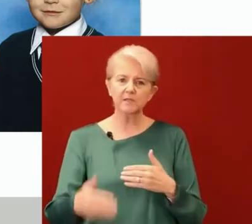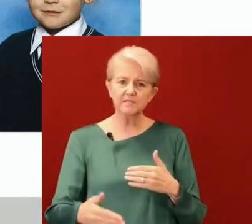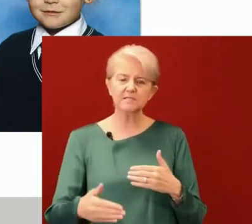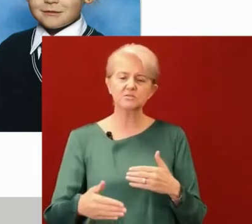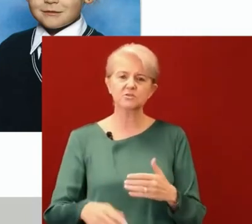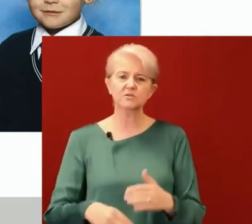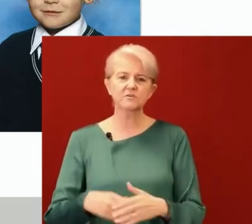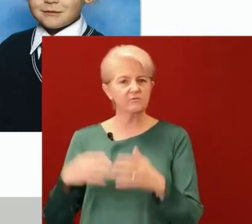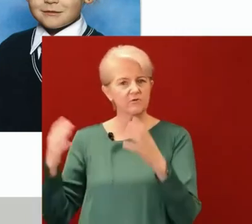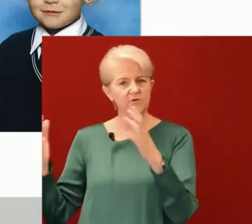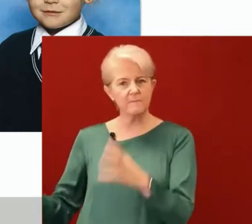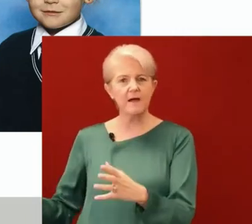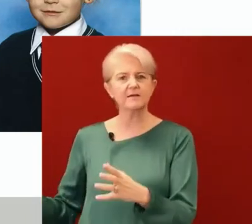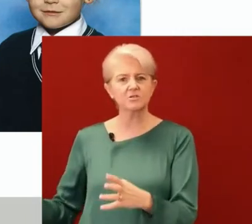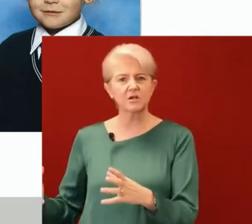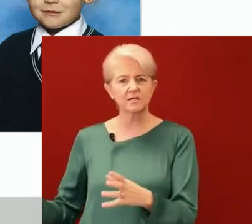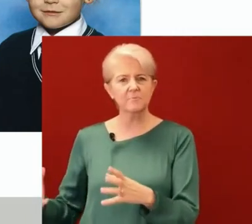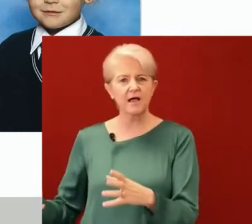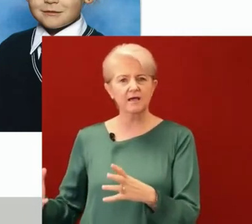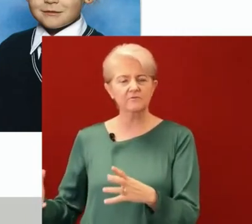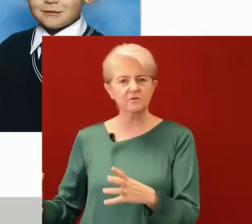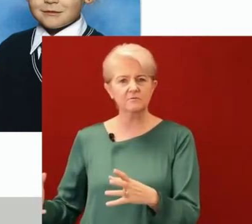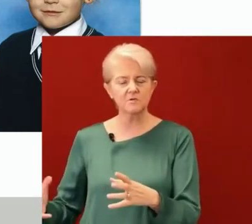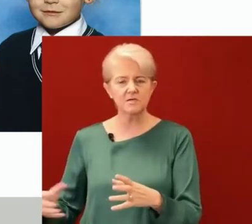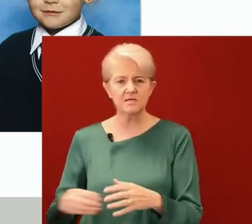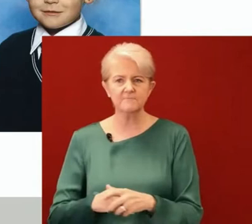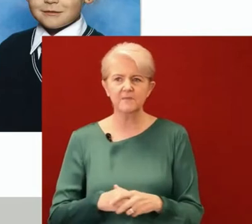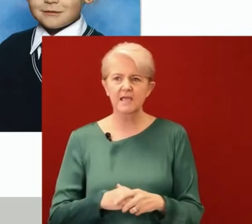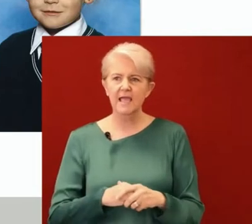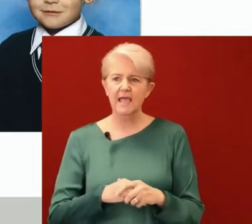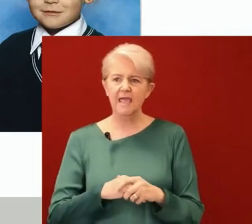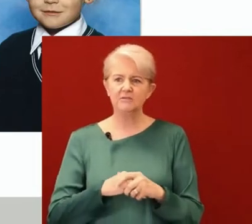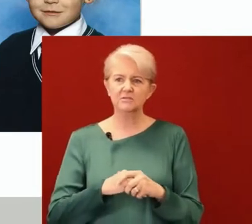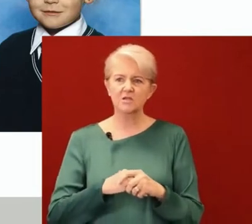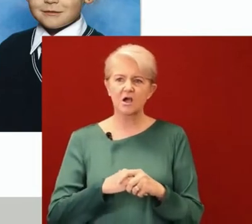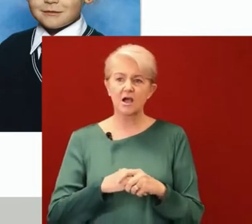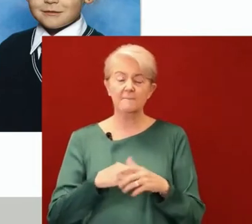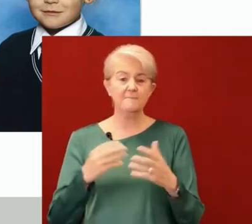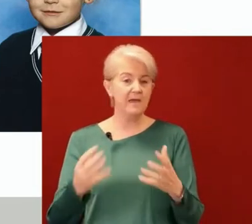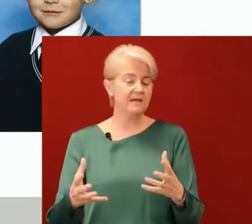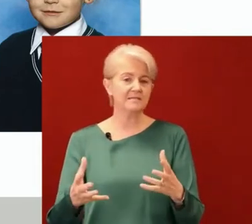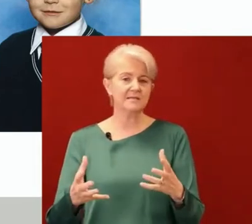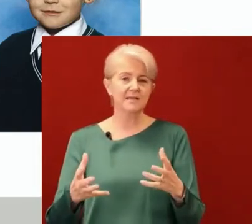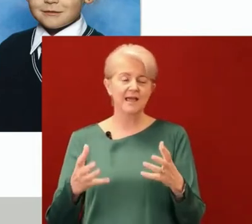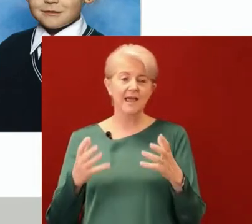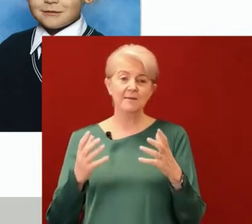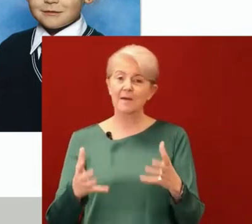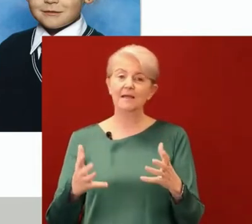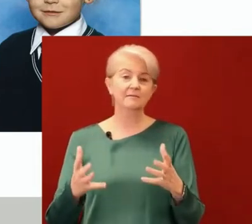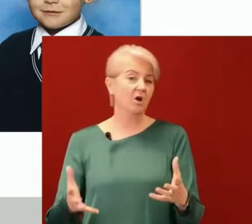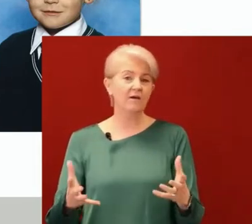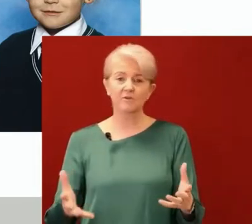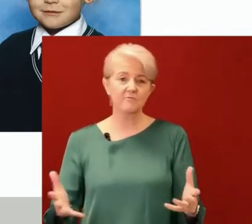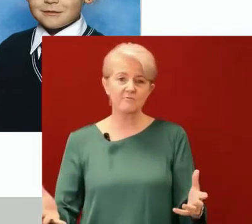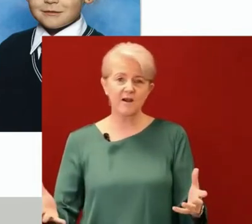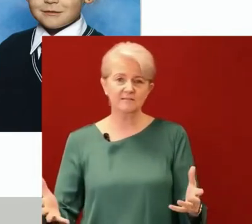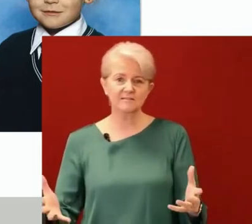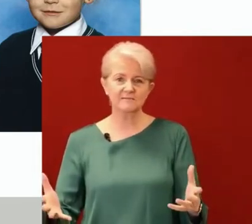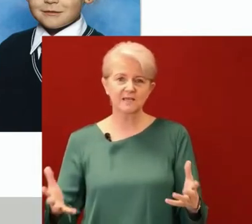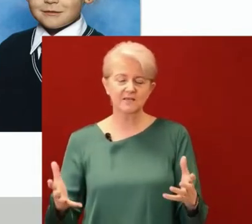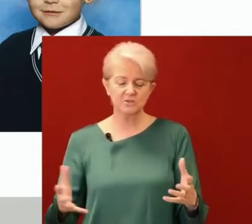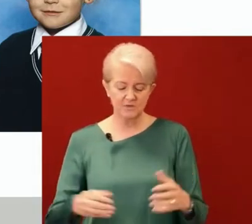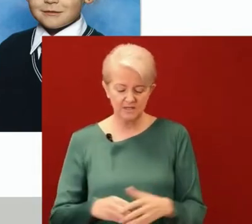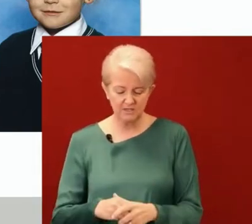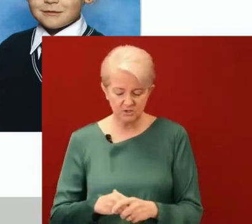equitable policing service for a very marginalised part of the community. And I met and made lifelong